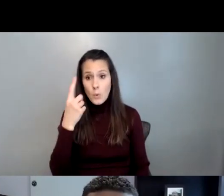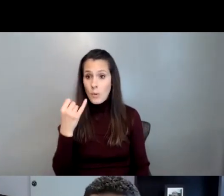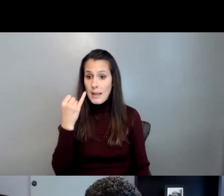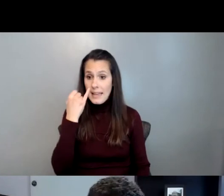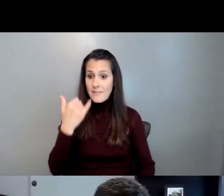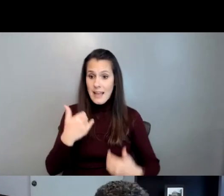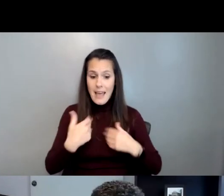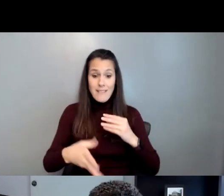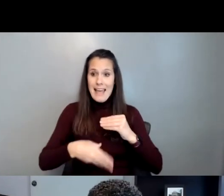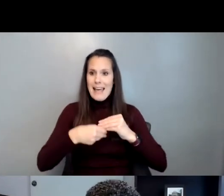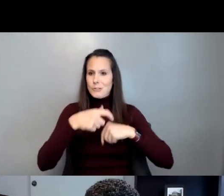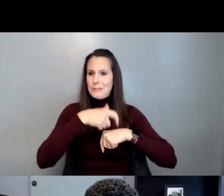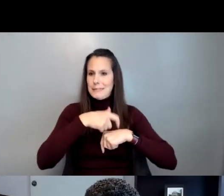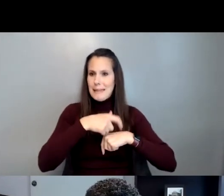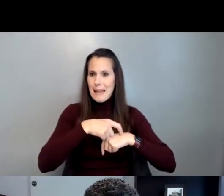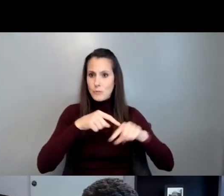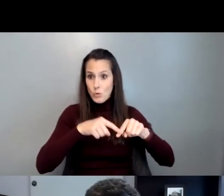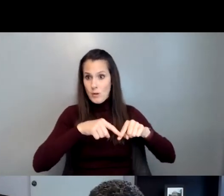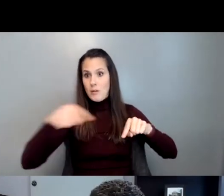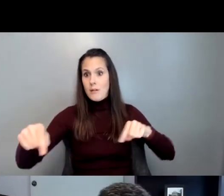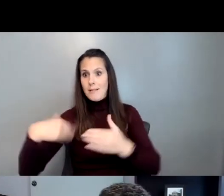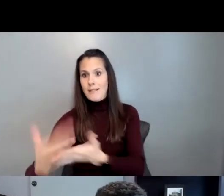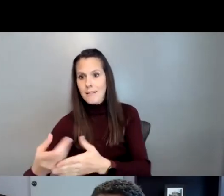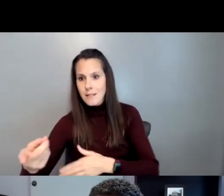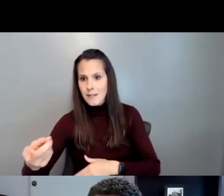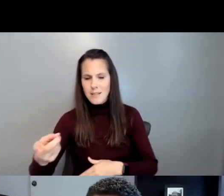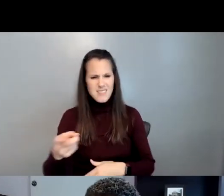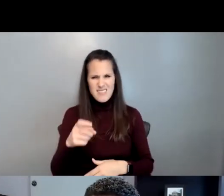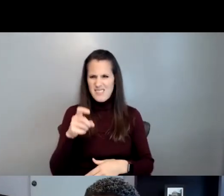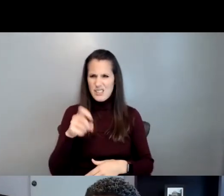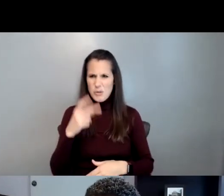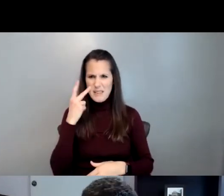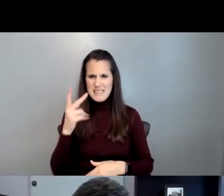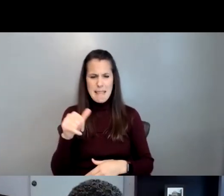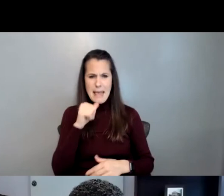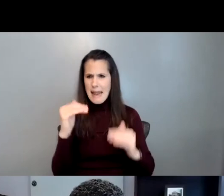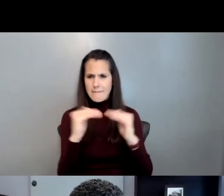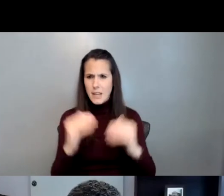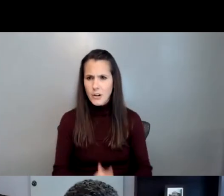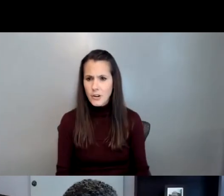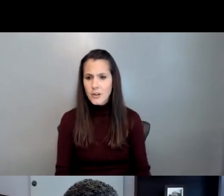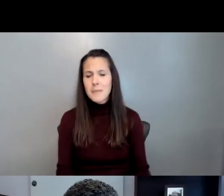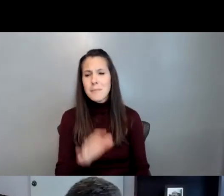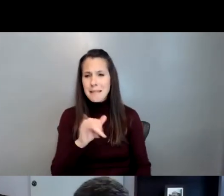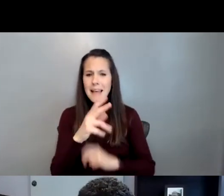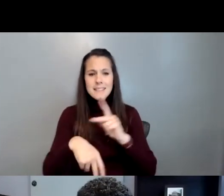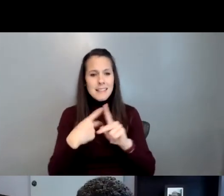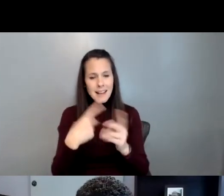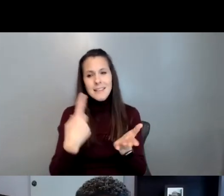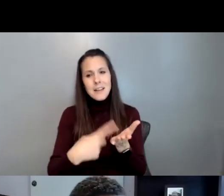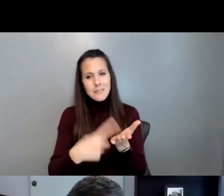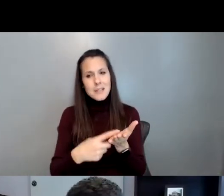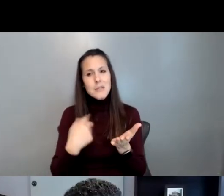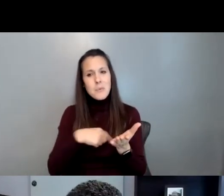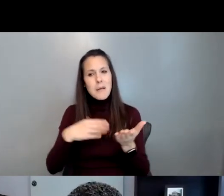extra time to accomplish that task, that should not be something that's seen as unfair. And that is the type of conversation we're having at